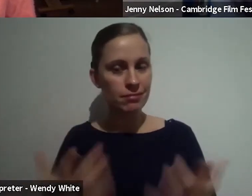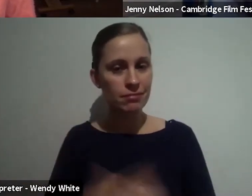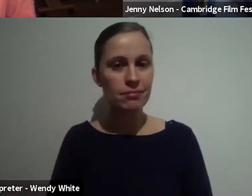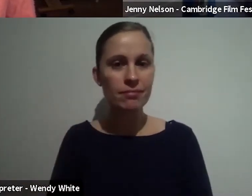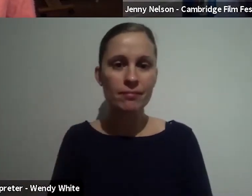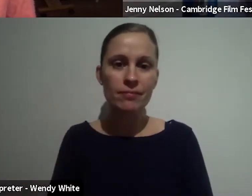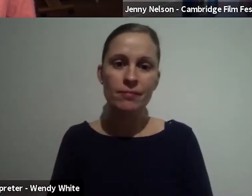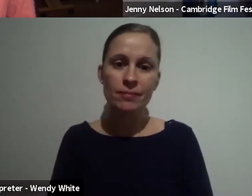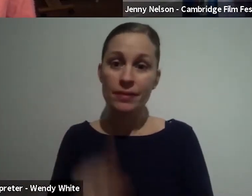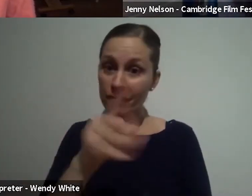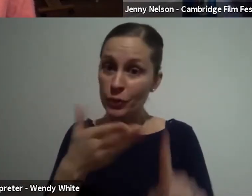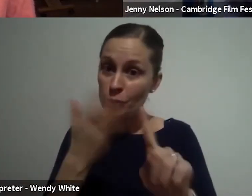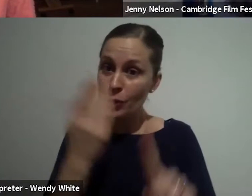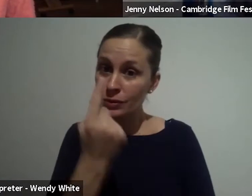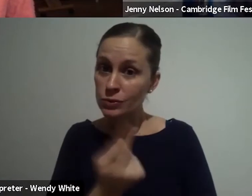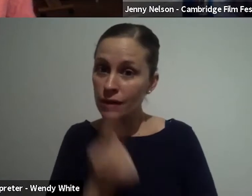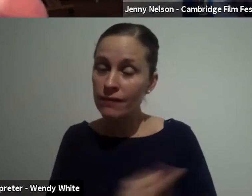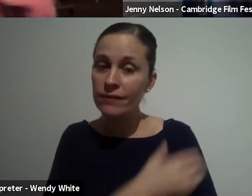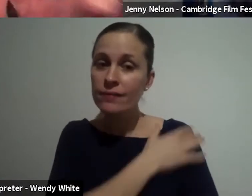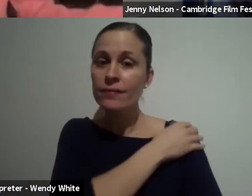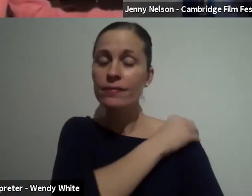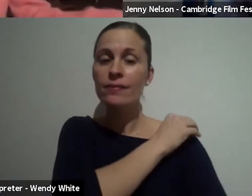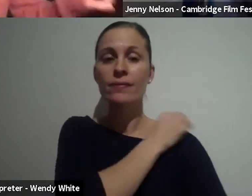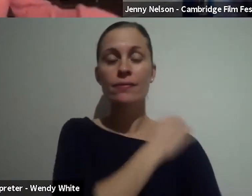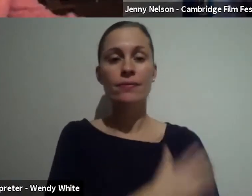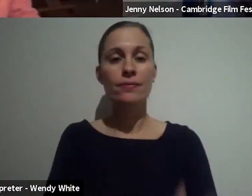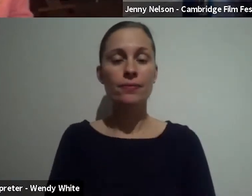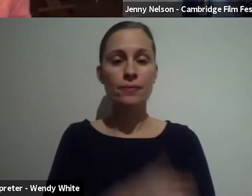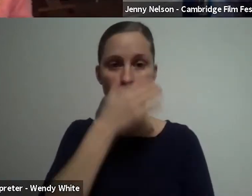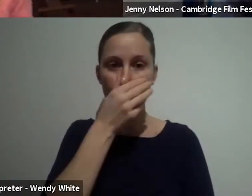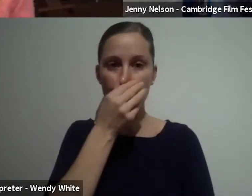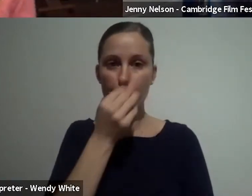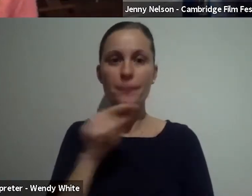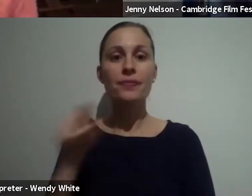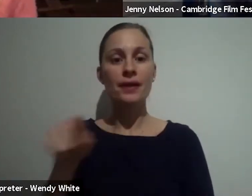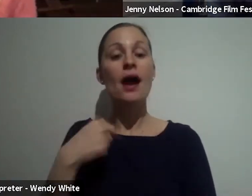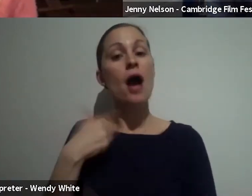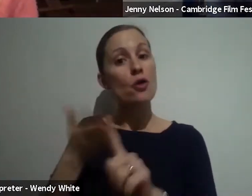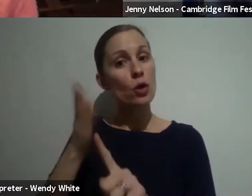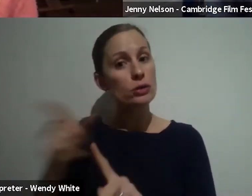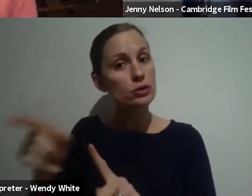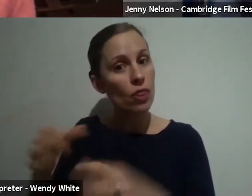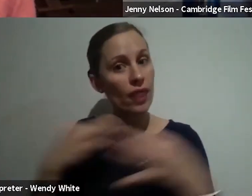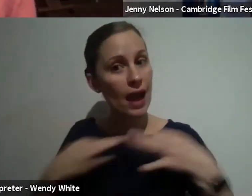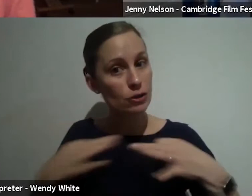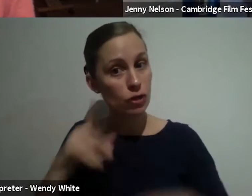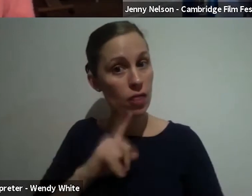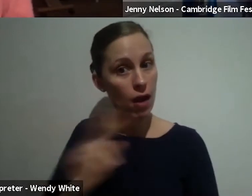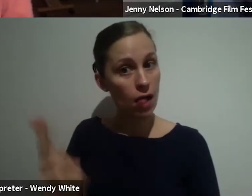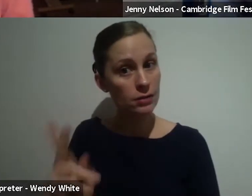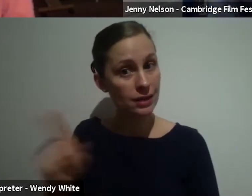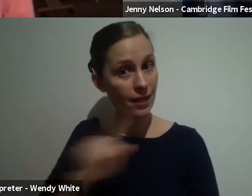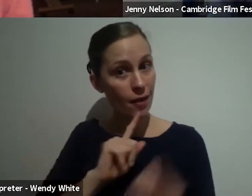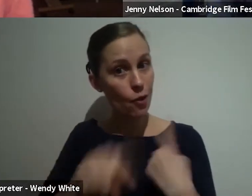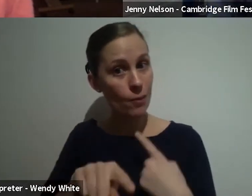Mm-hmm. Have you noticed that? Yeah, if I notice on the girls, on the actresses, you mean? Yes, yeah. Did they comment on that